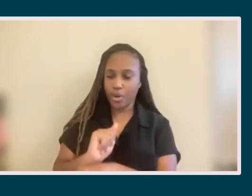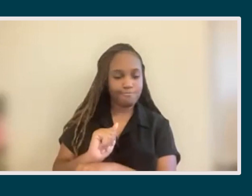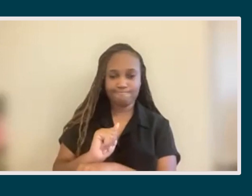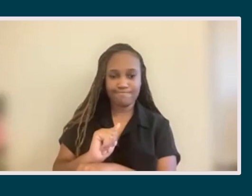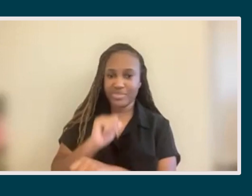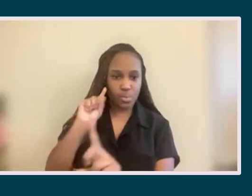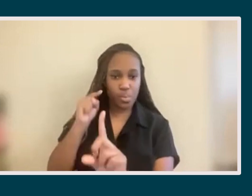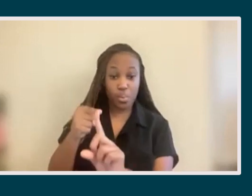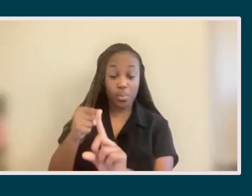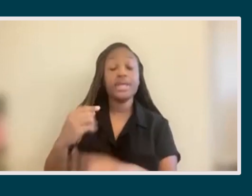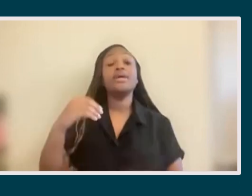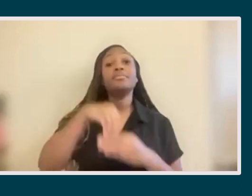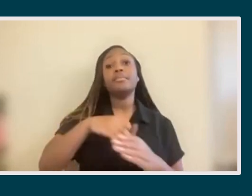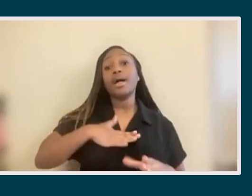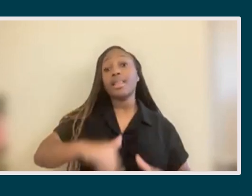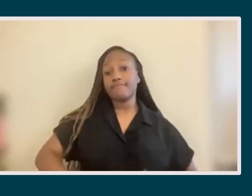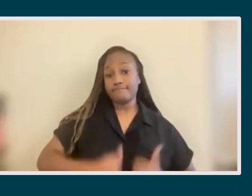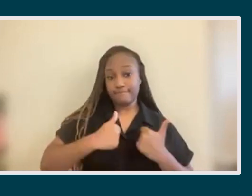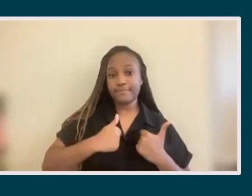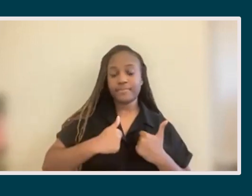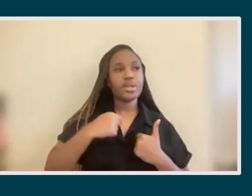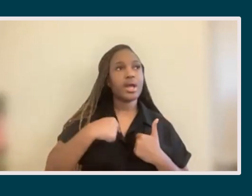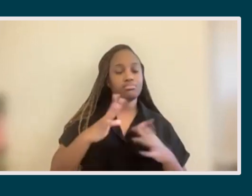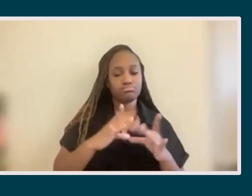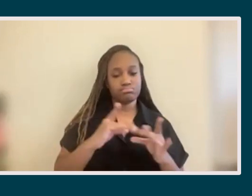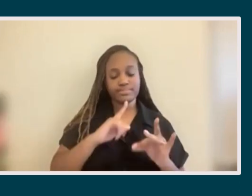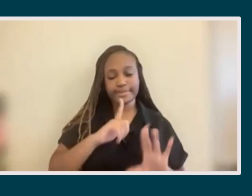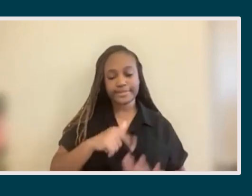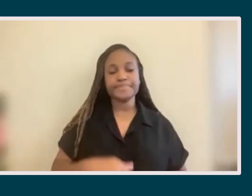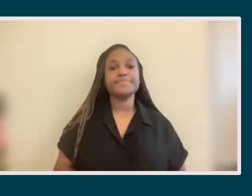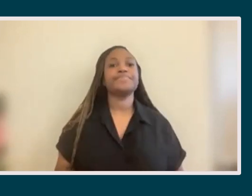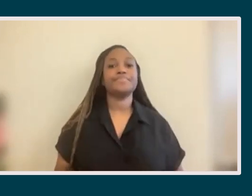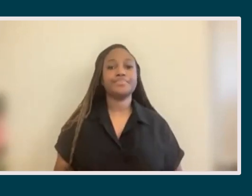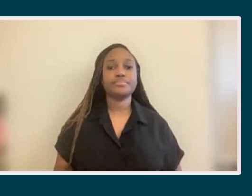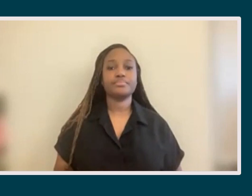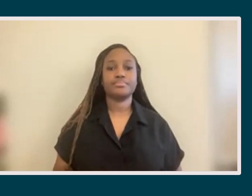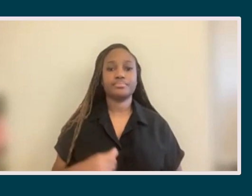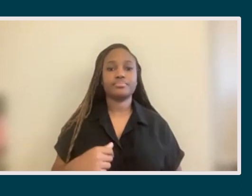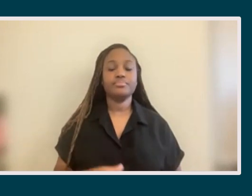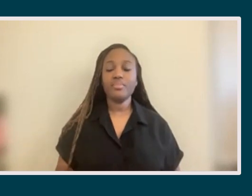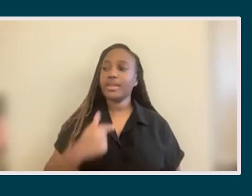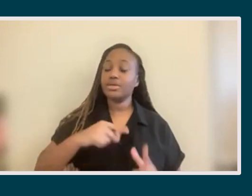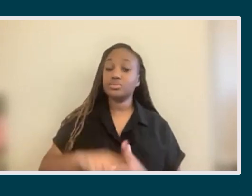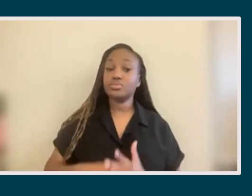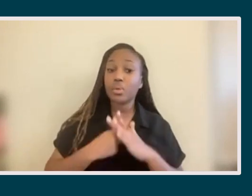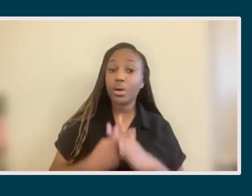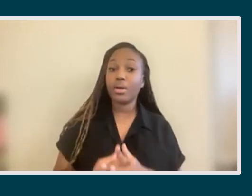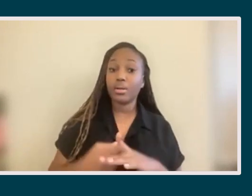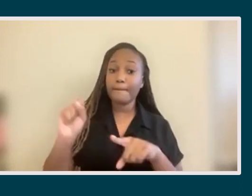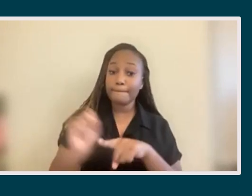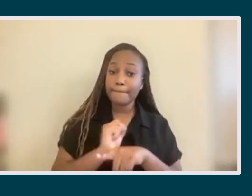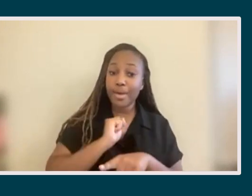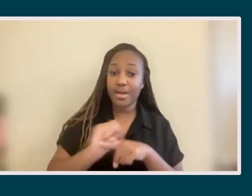In my own life, Jack, what I would say is that I've cultivated a practice when I